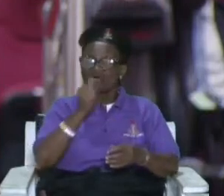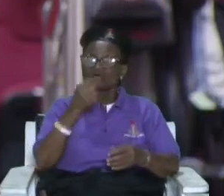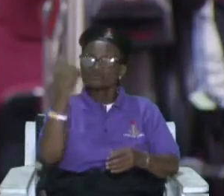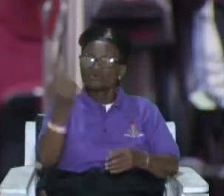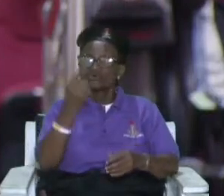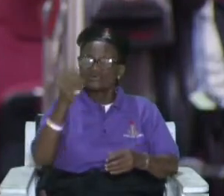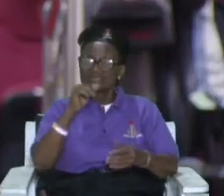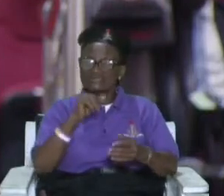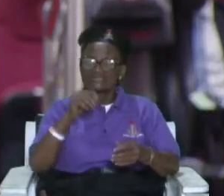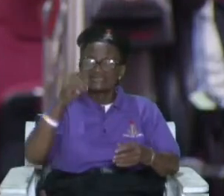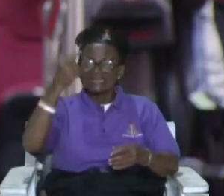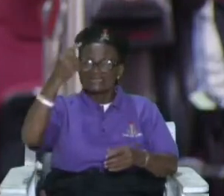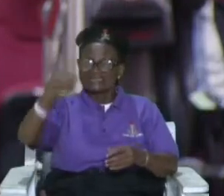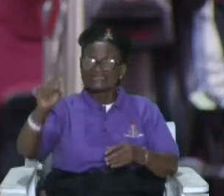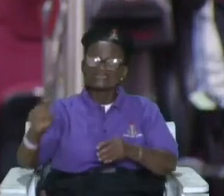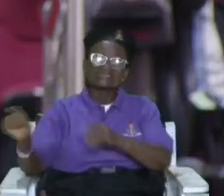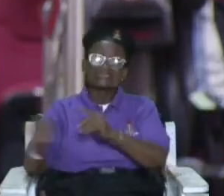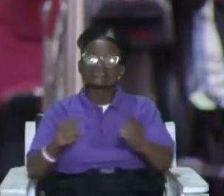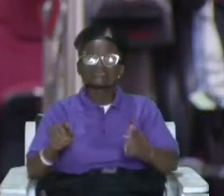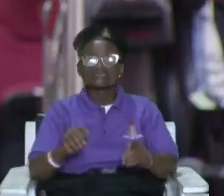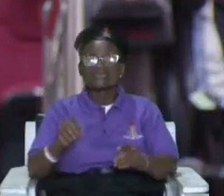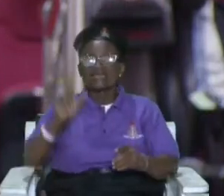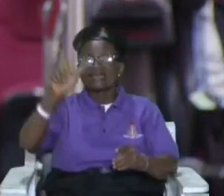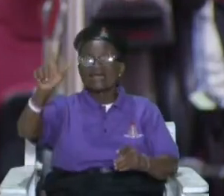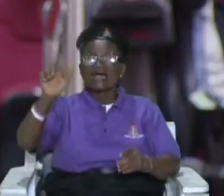Lazarus got up,